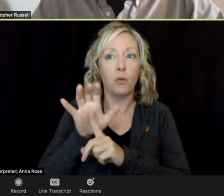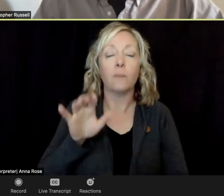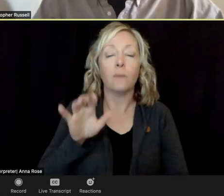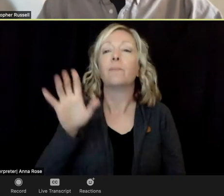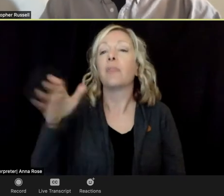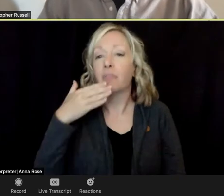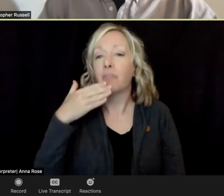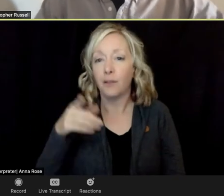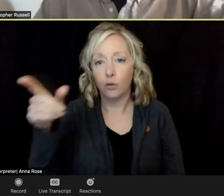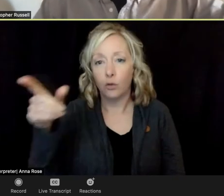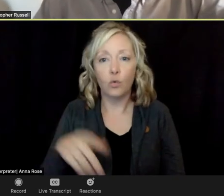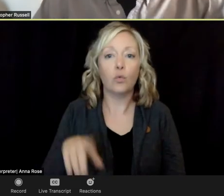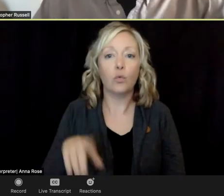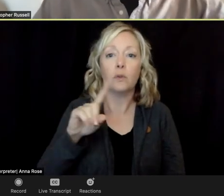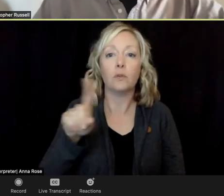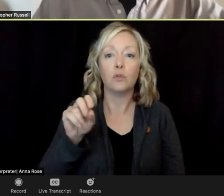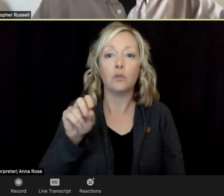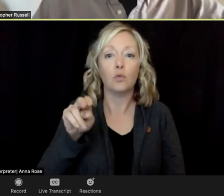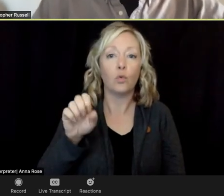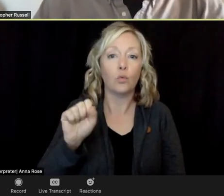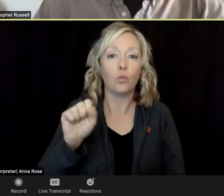of regulation. Thank you, Linda.